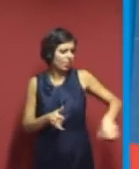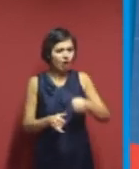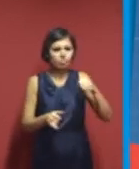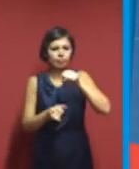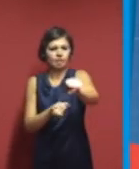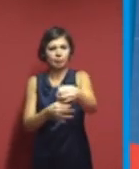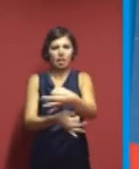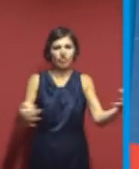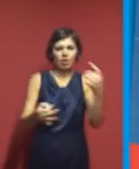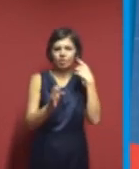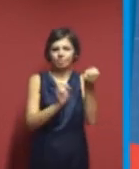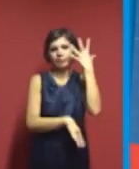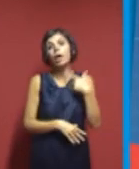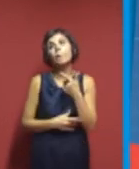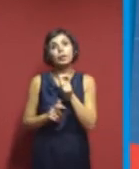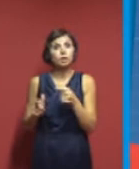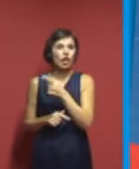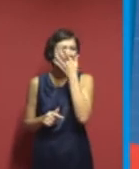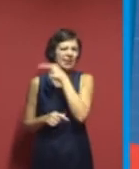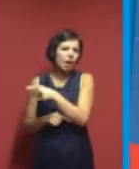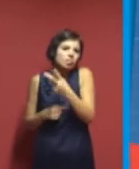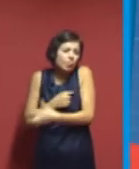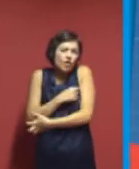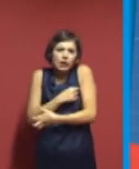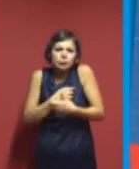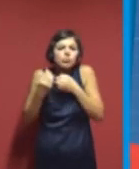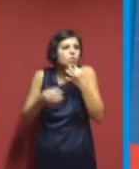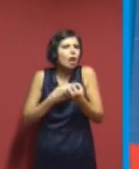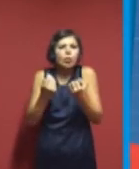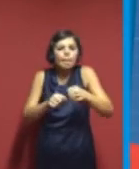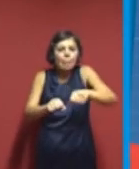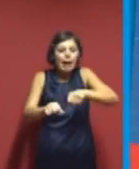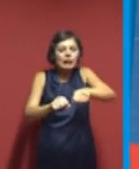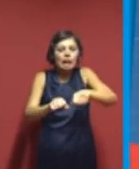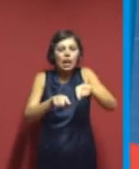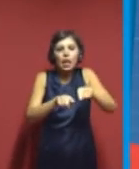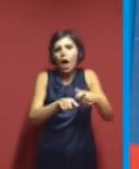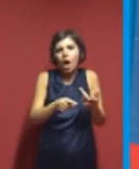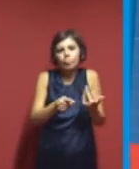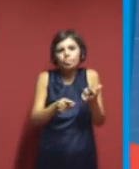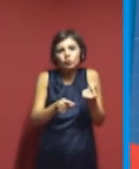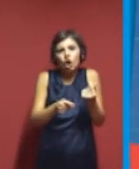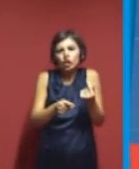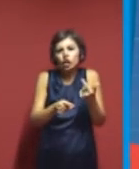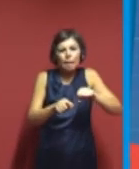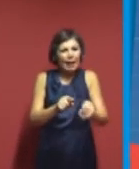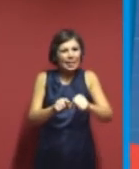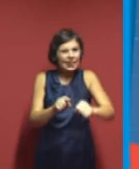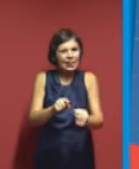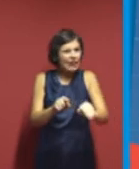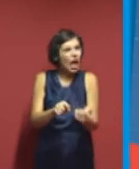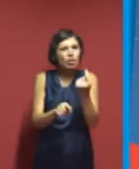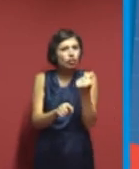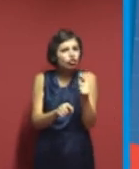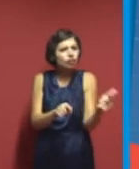go to the store. So they're using human ingenuity to make up for the malfunctions in their environment.